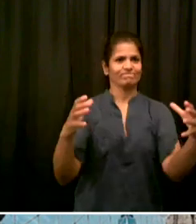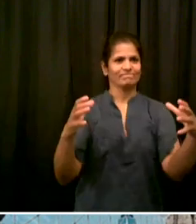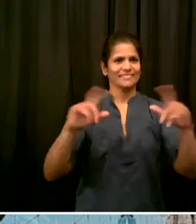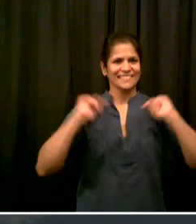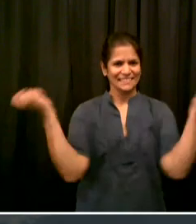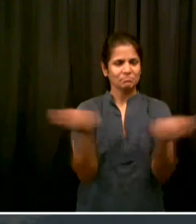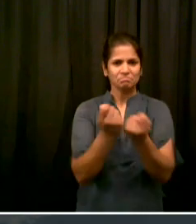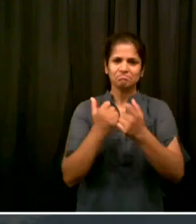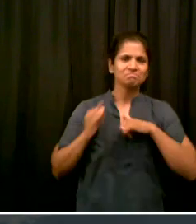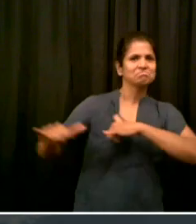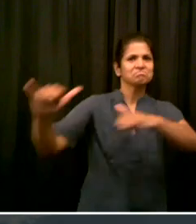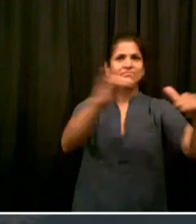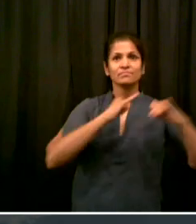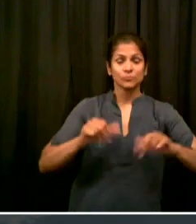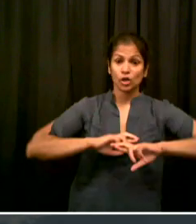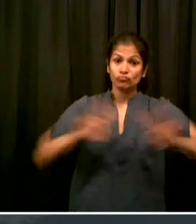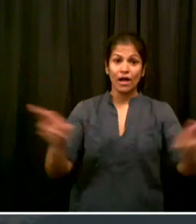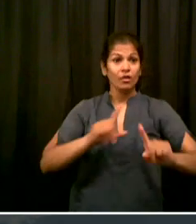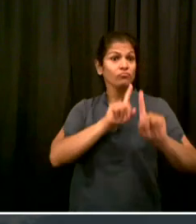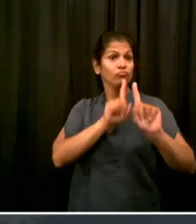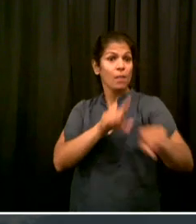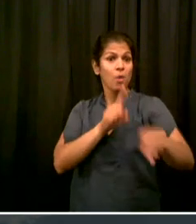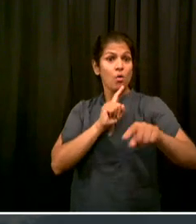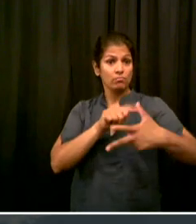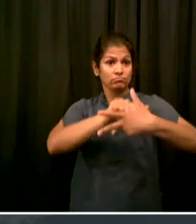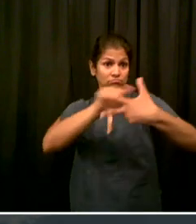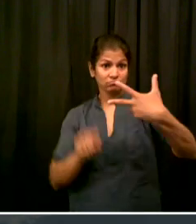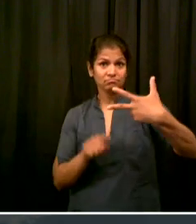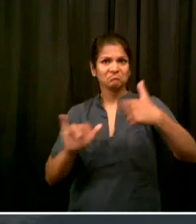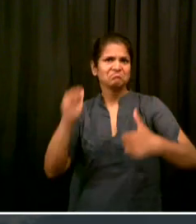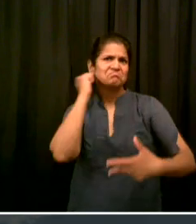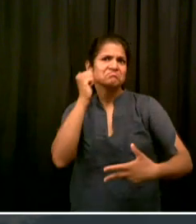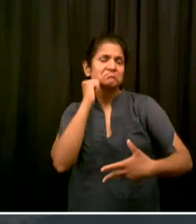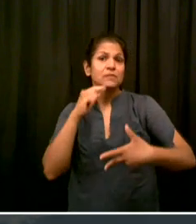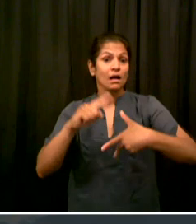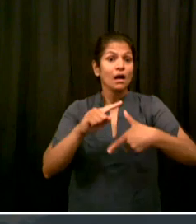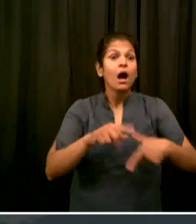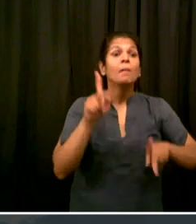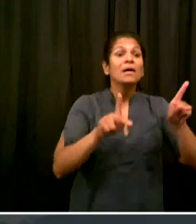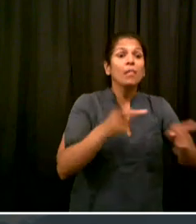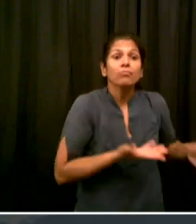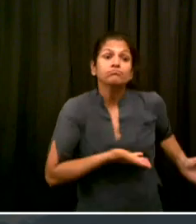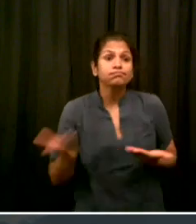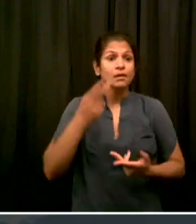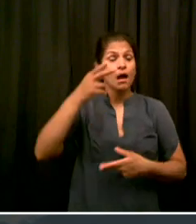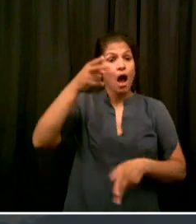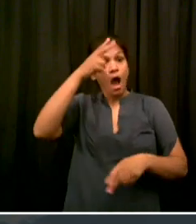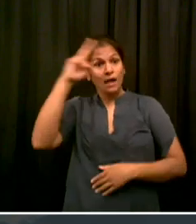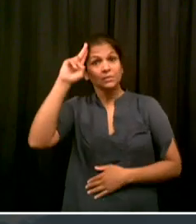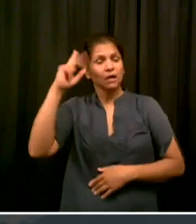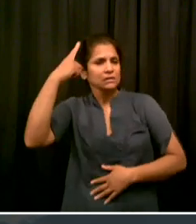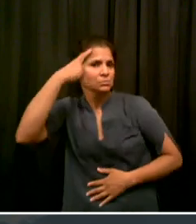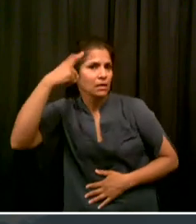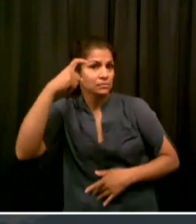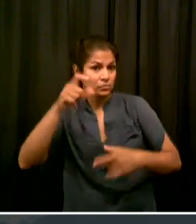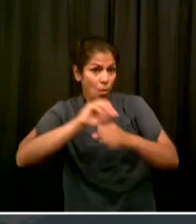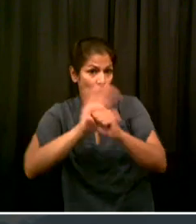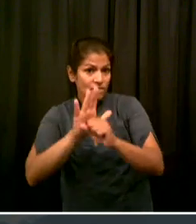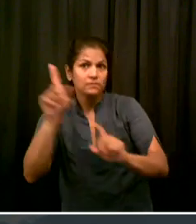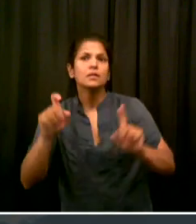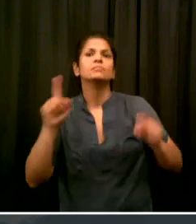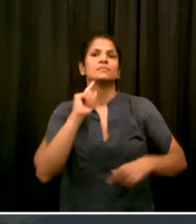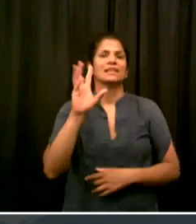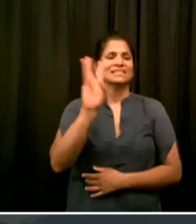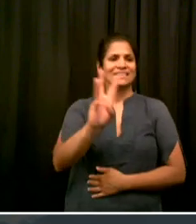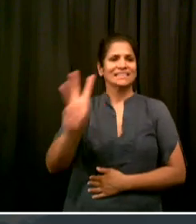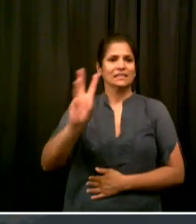people admitted to New York City hospitals for suspected COVID-19. Threshold 200 patients. Today's report 66, with a